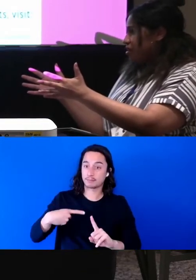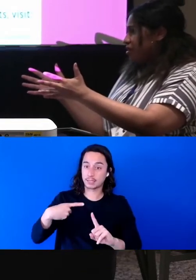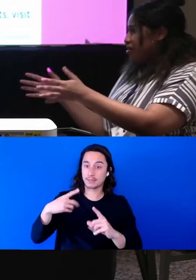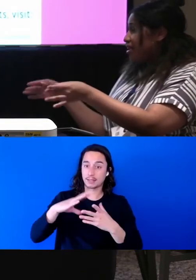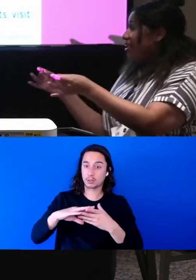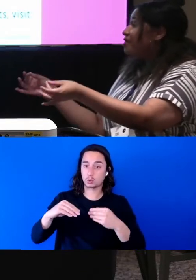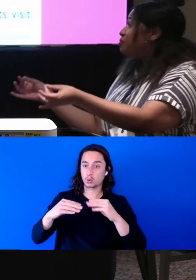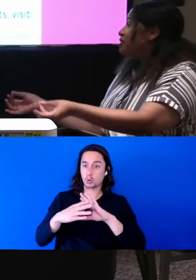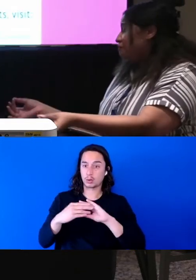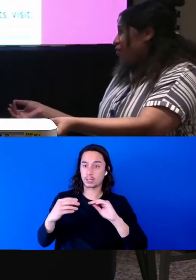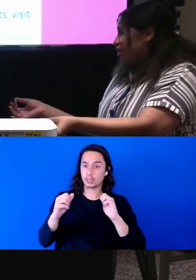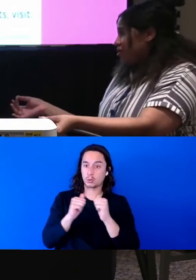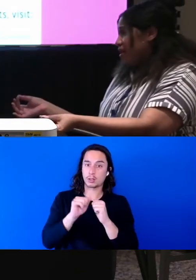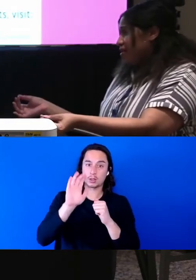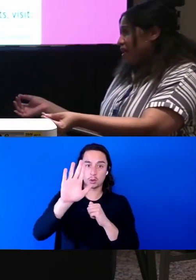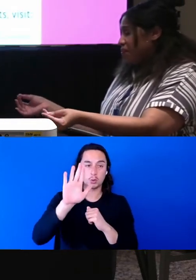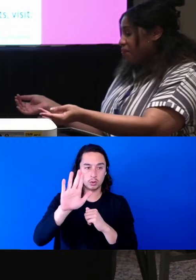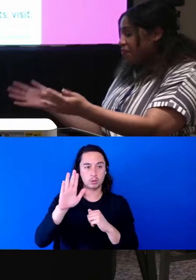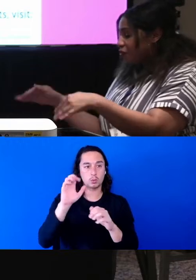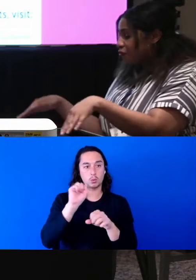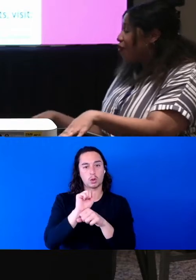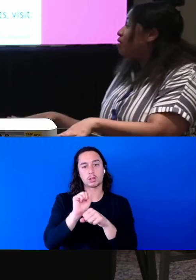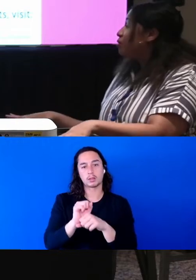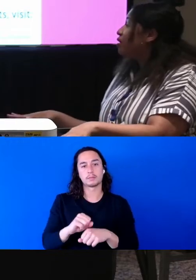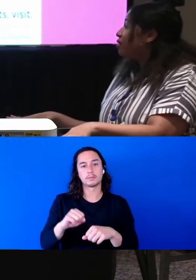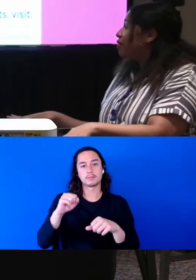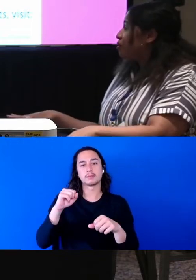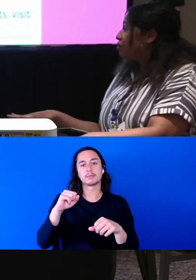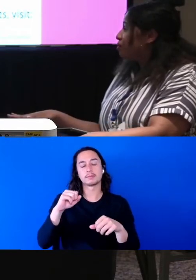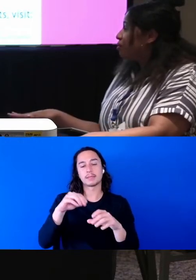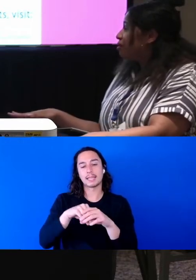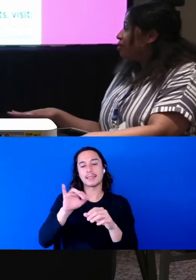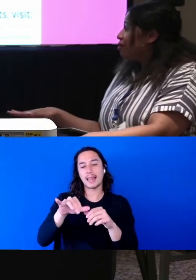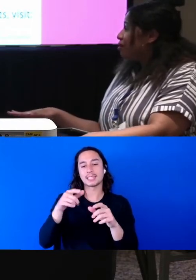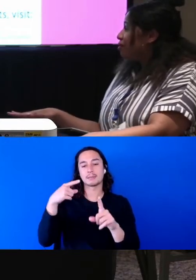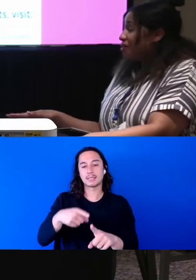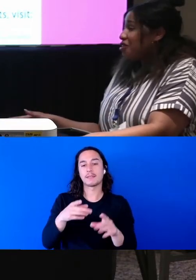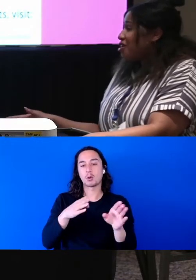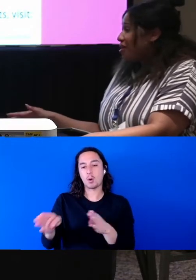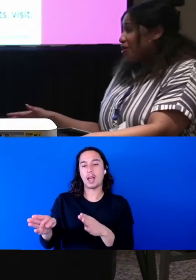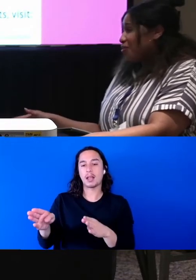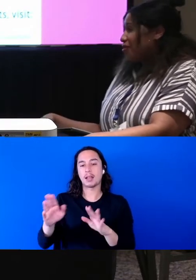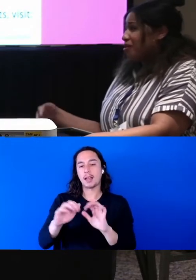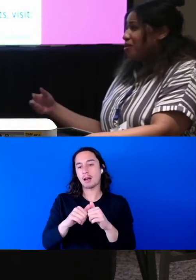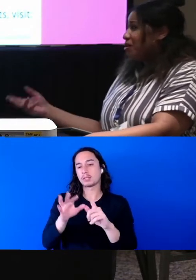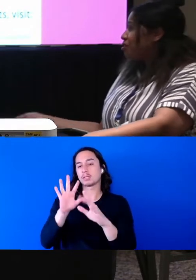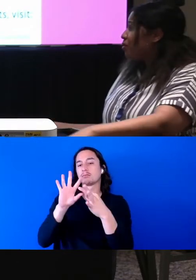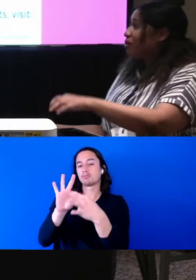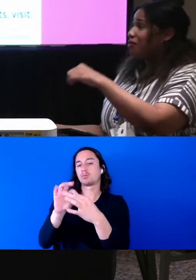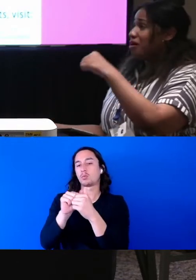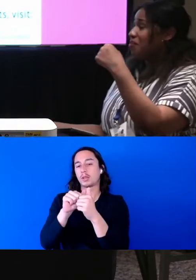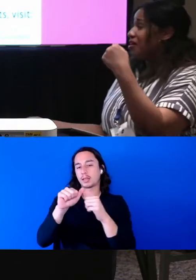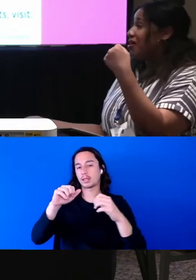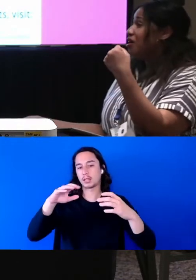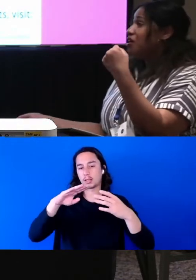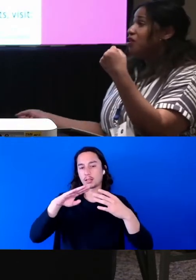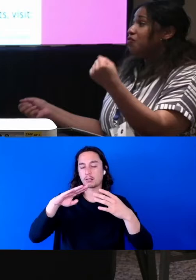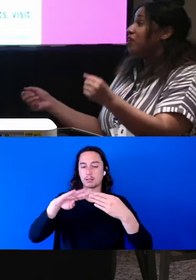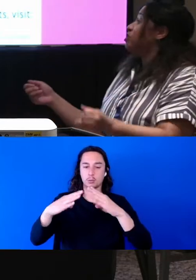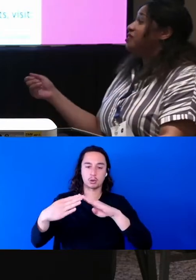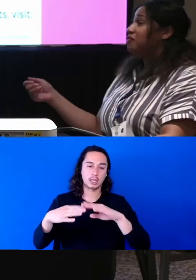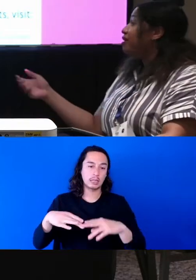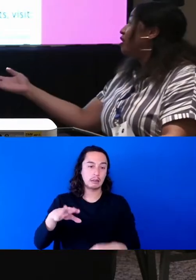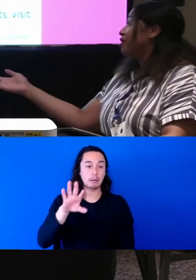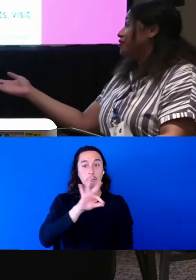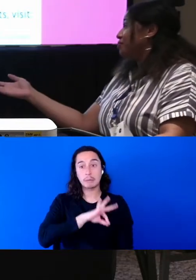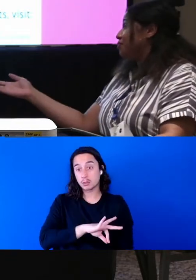with these two pieces in the specific way you're telling them for the community that you want to share it with, whether that be Pittsburgh, whether that be